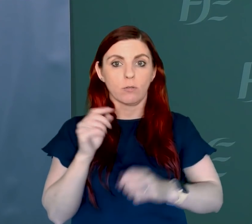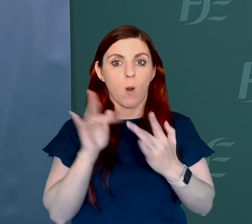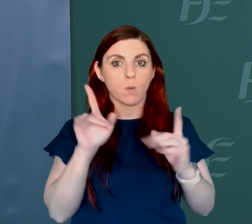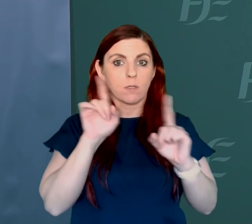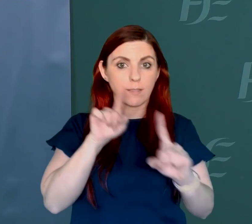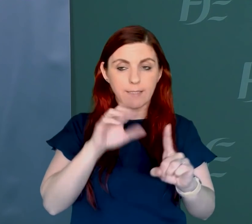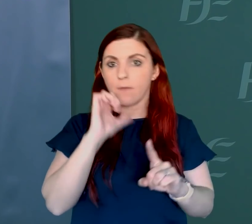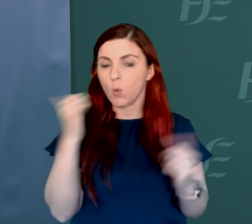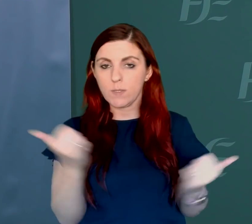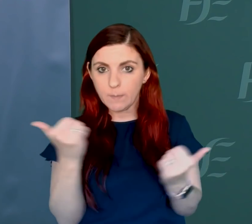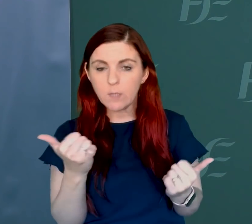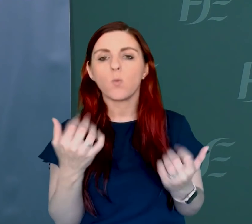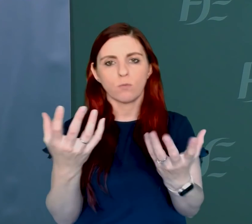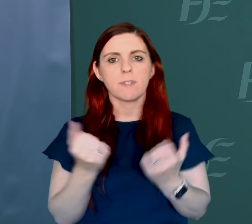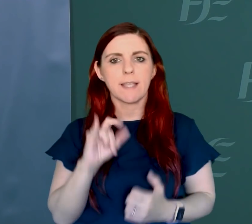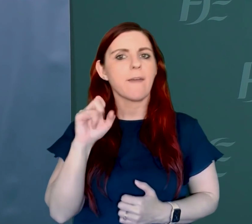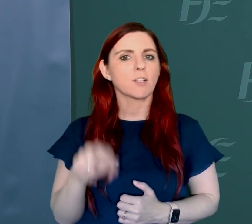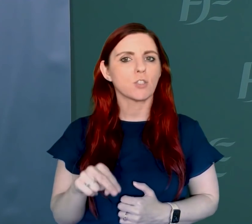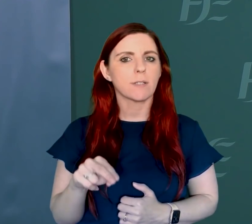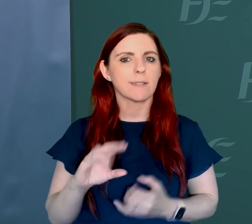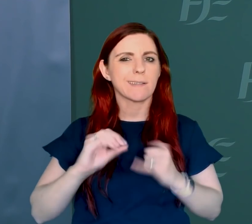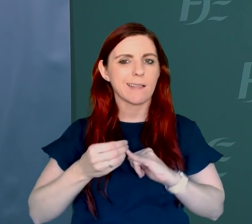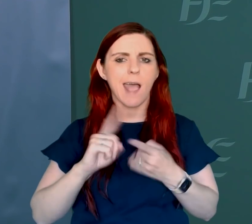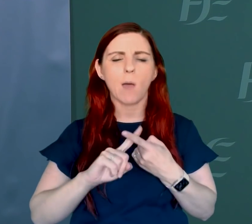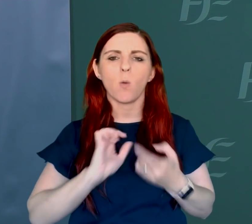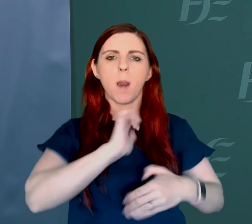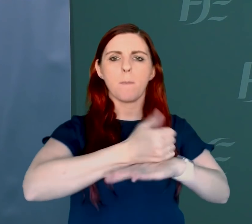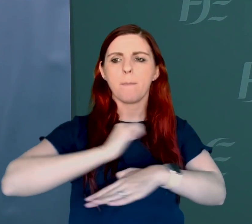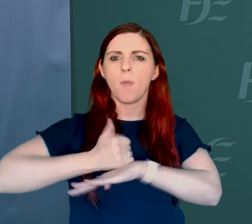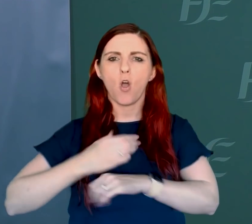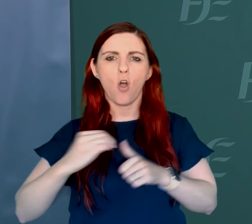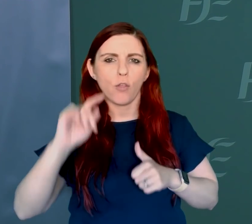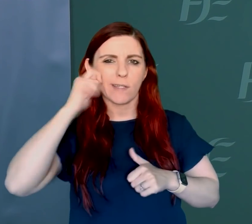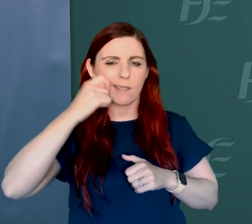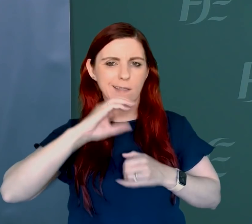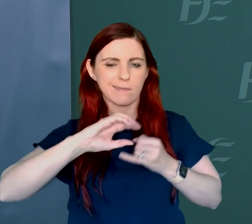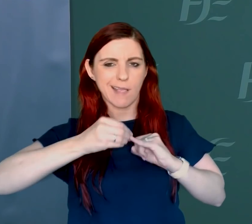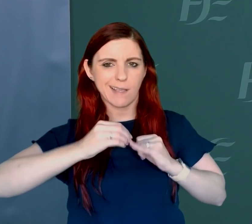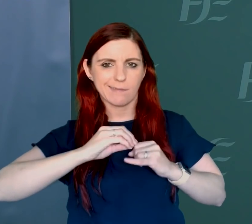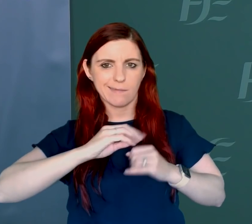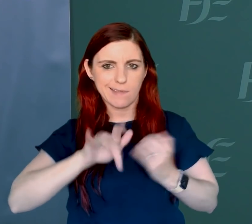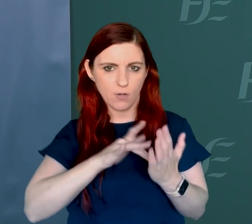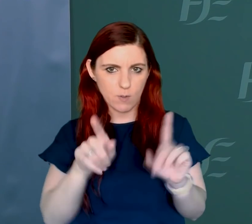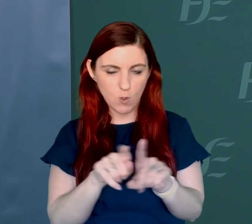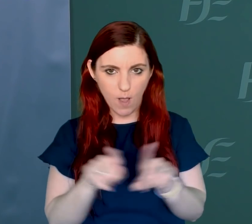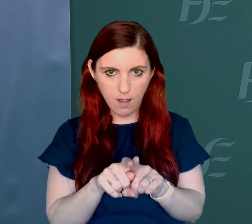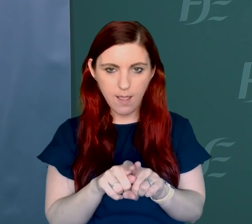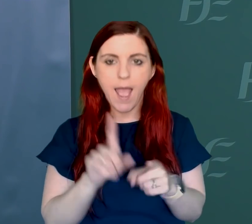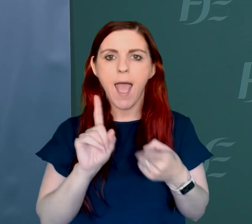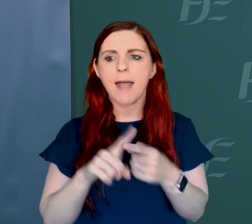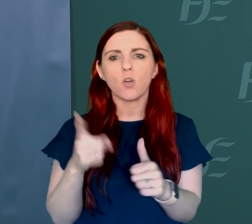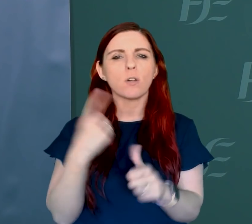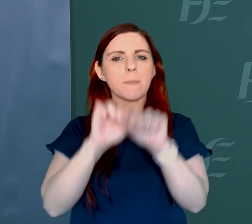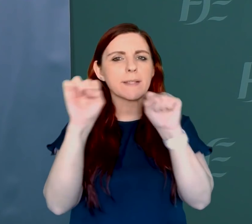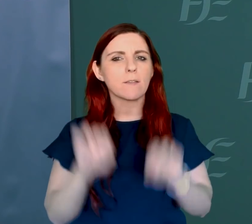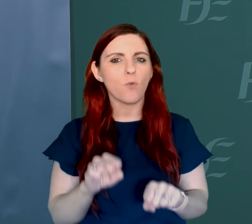that we're putting in place around the country. Much automation that we've put in place to help people put forward their close contacts. And indeed,